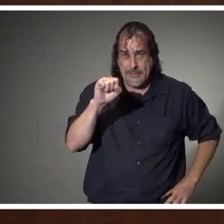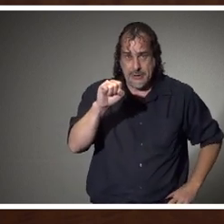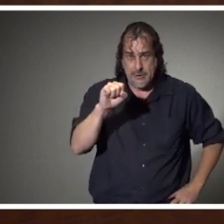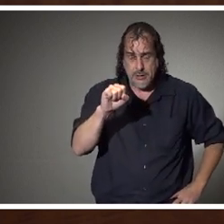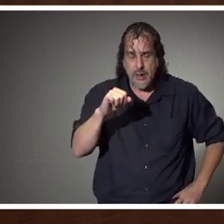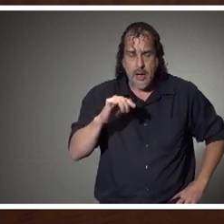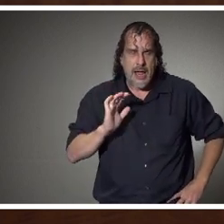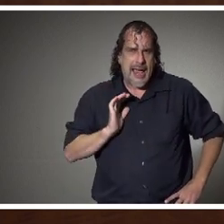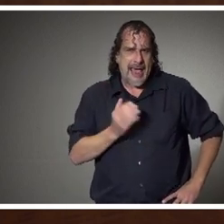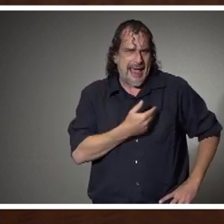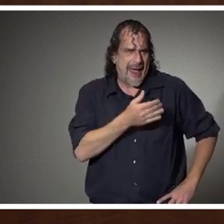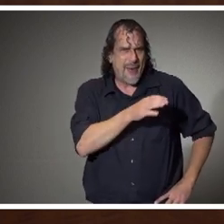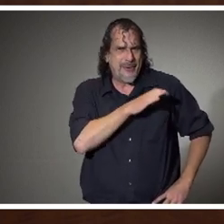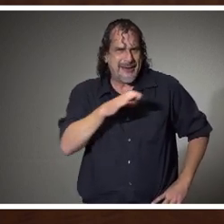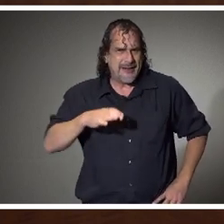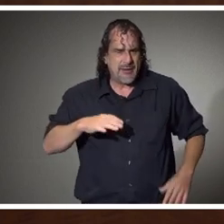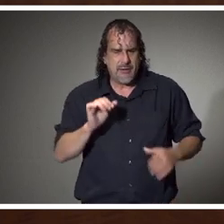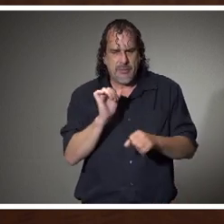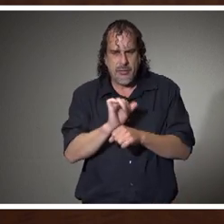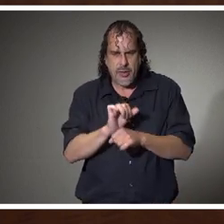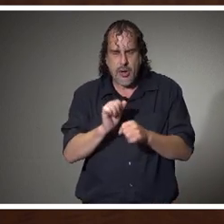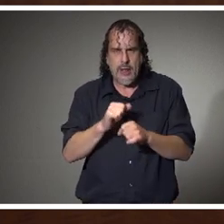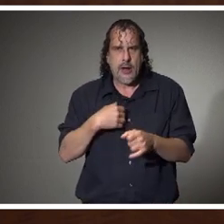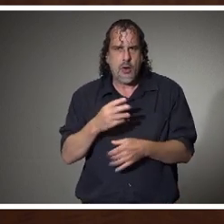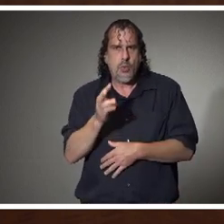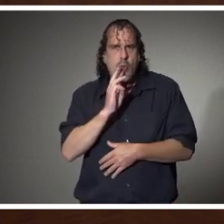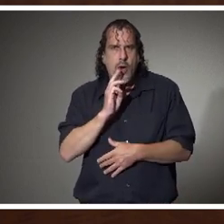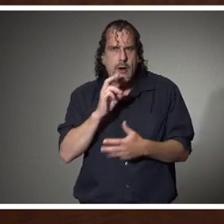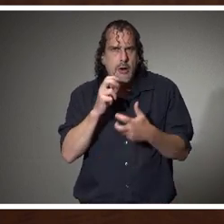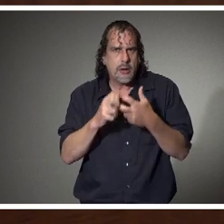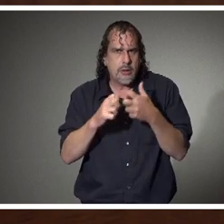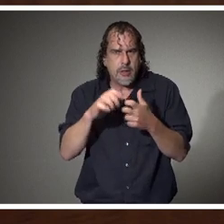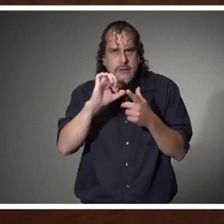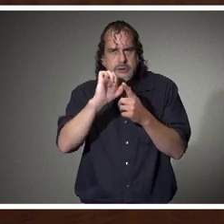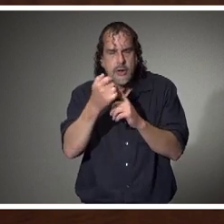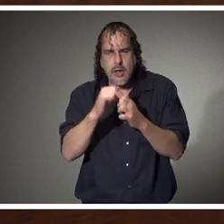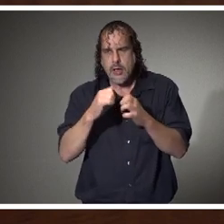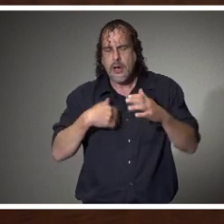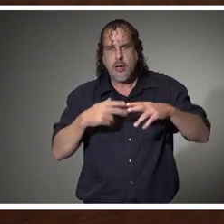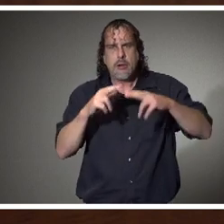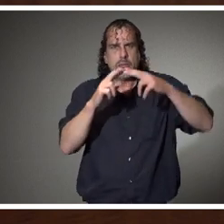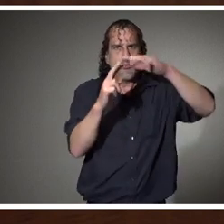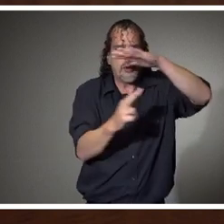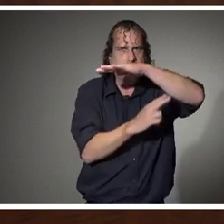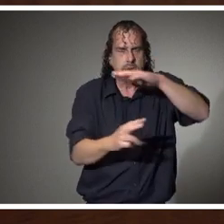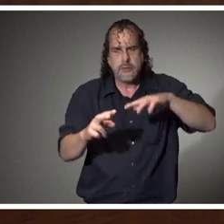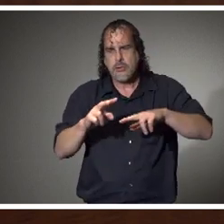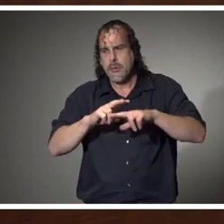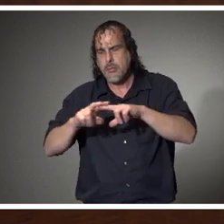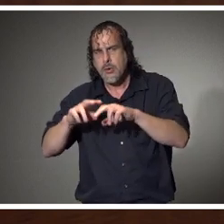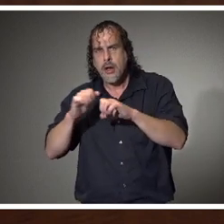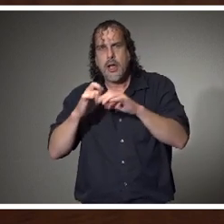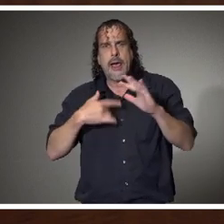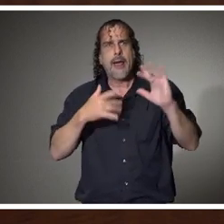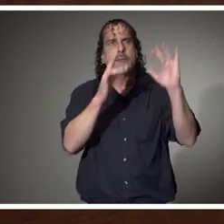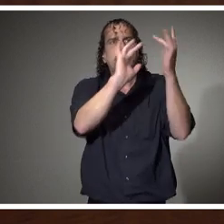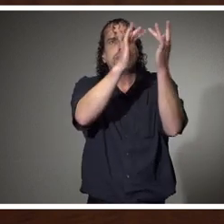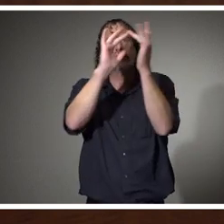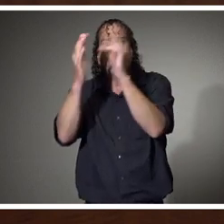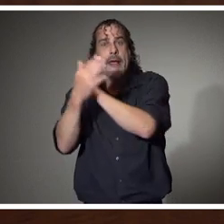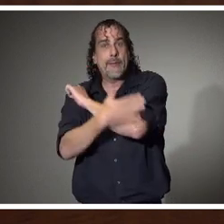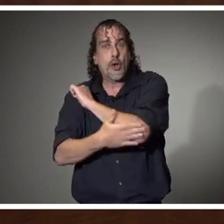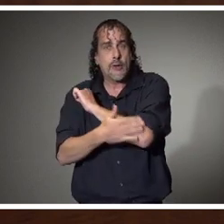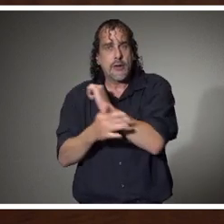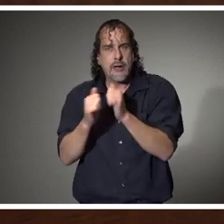will be working on issues such as water resources and infrastructure, including rural broadband, and we need to